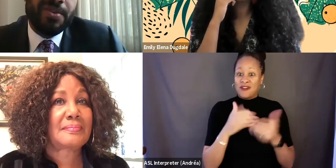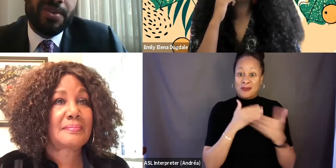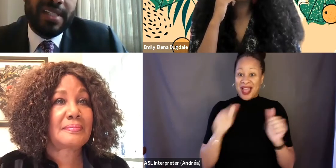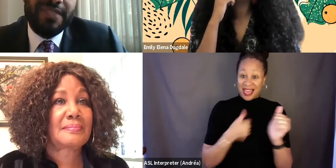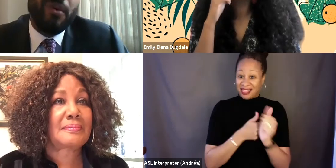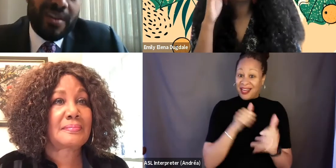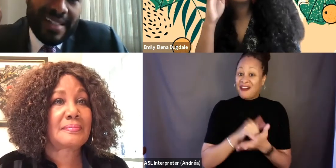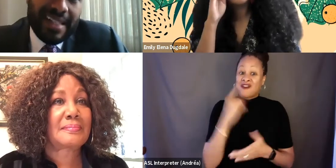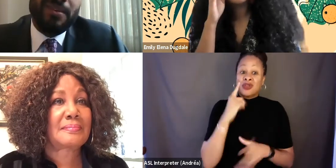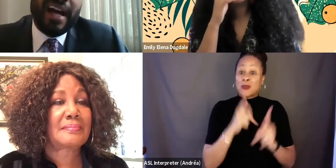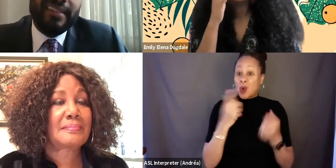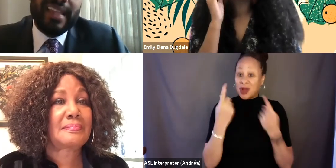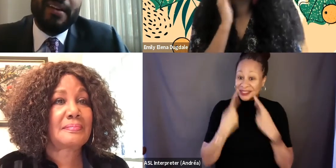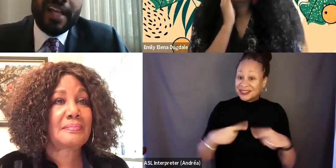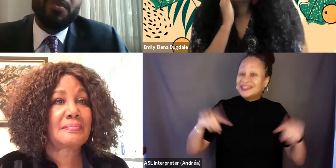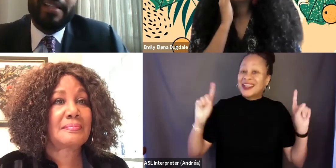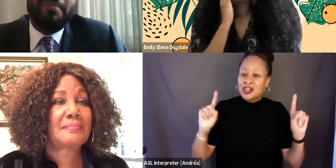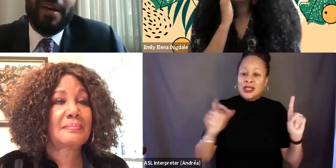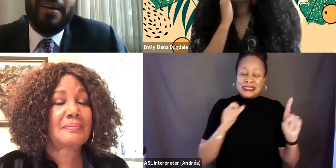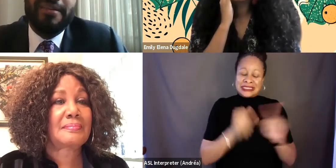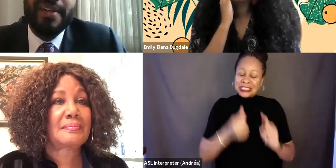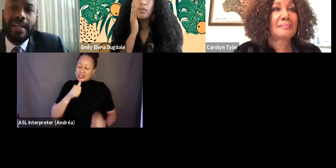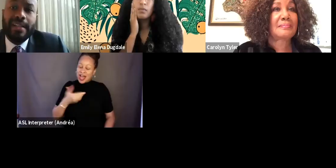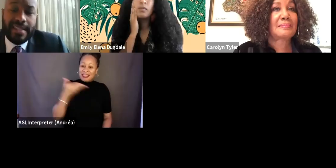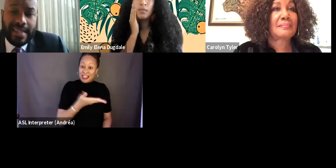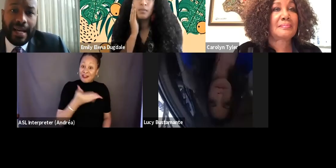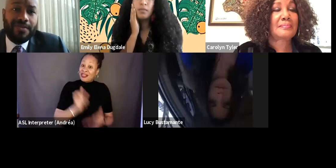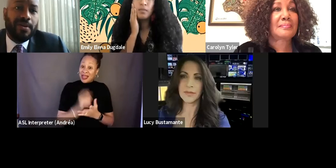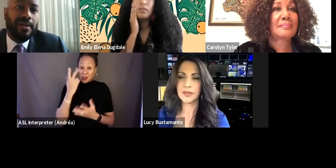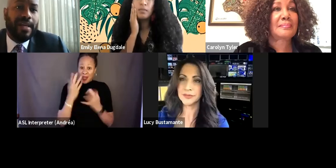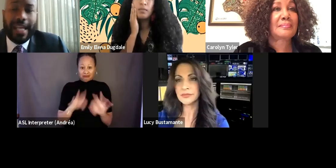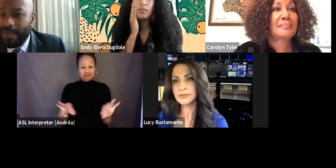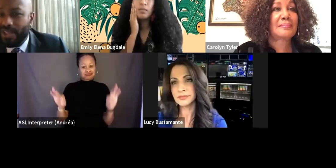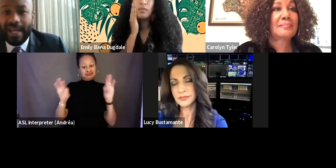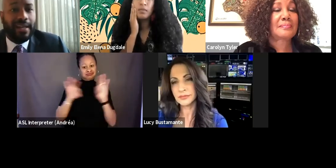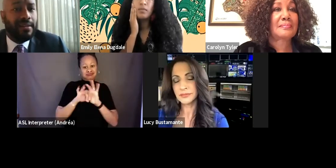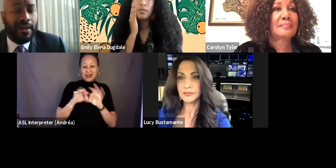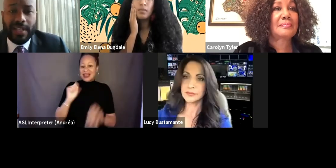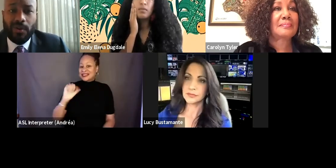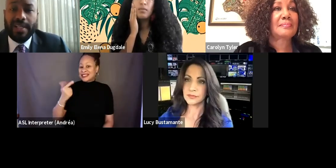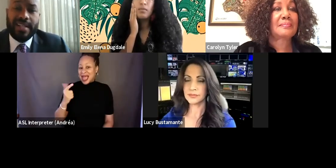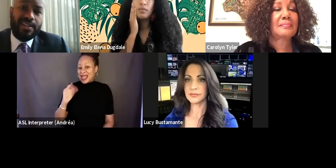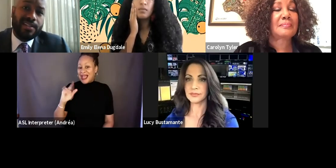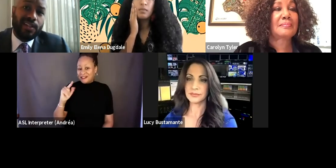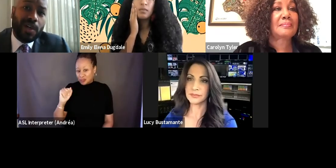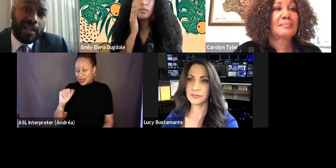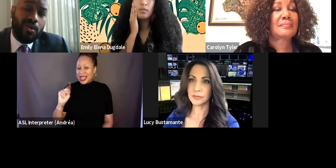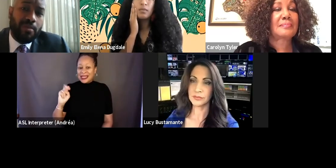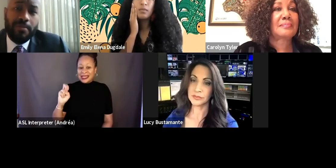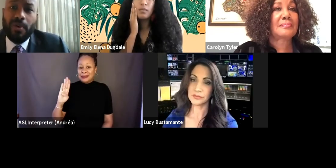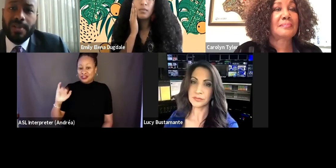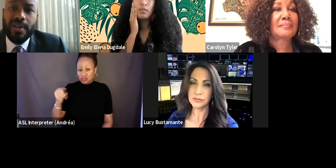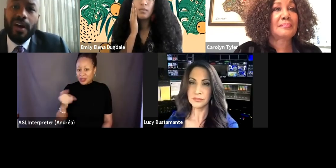those folks are successful are still not there. That's why it's imperative that SAG-AFTRA and NABJ and outside organizations look